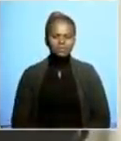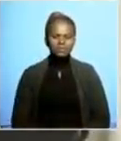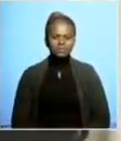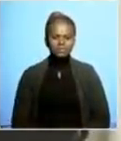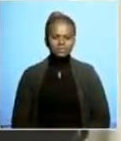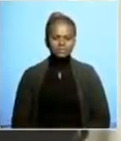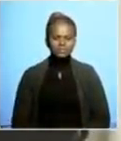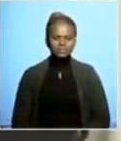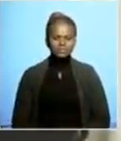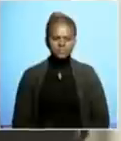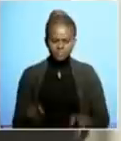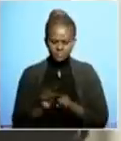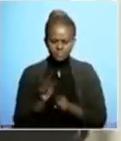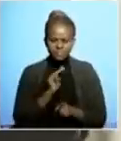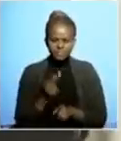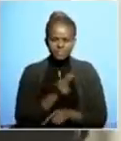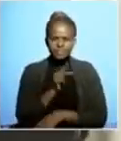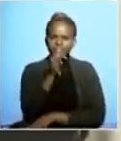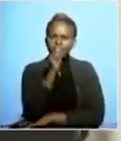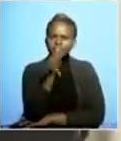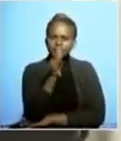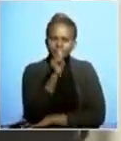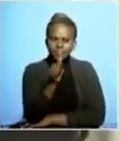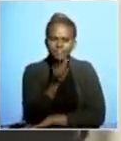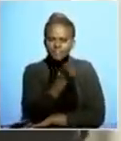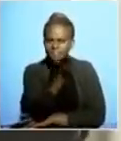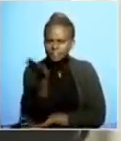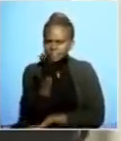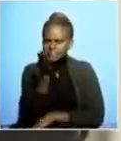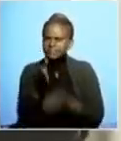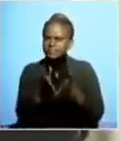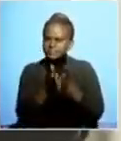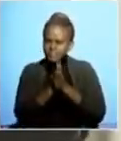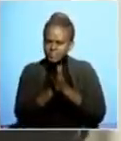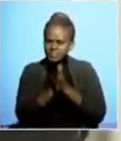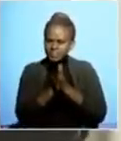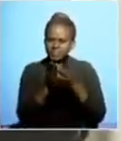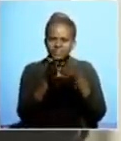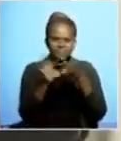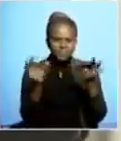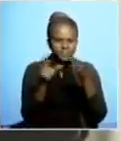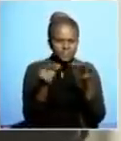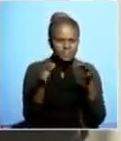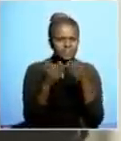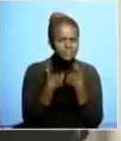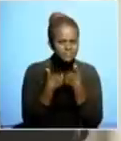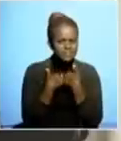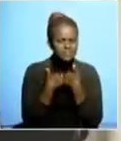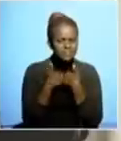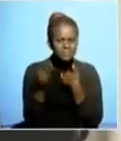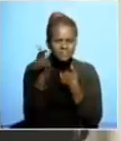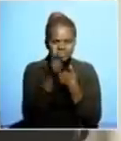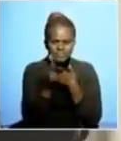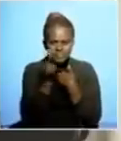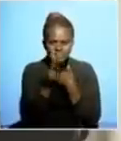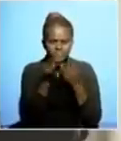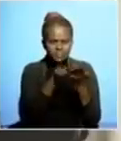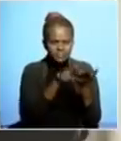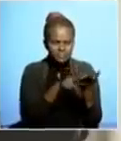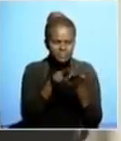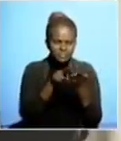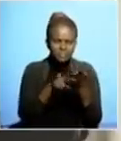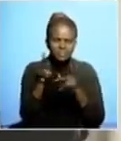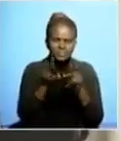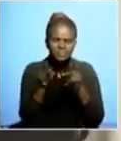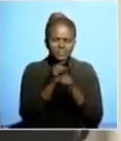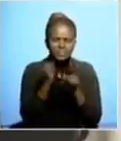So even us journalists, when we are asked to run stories covering people who have taken money from you,